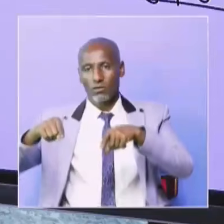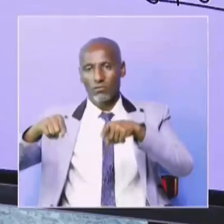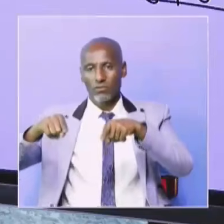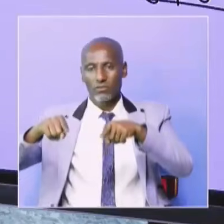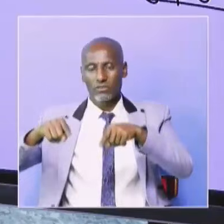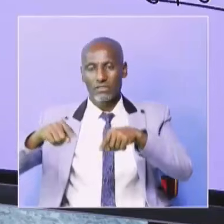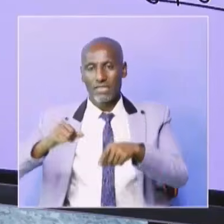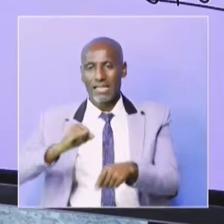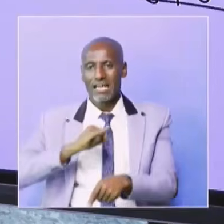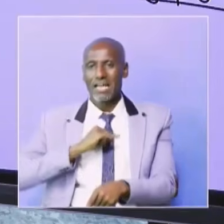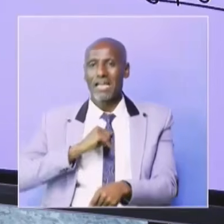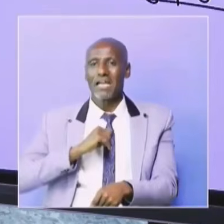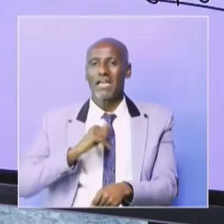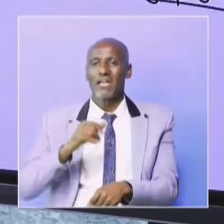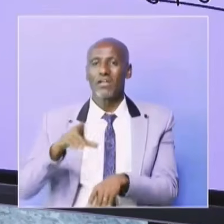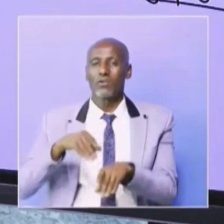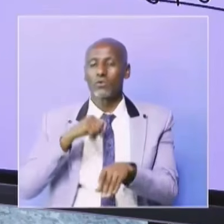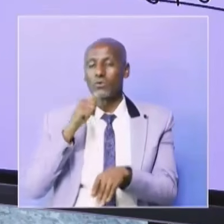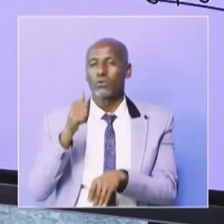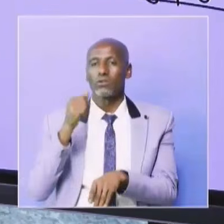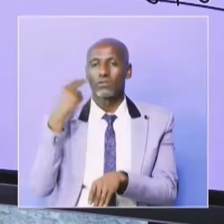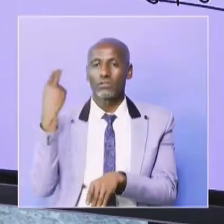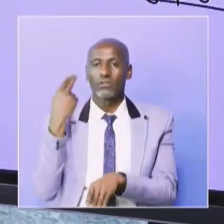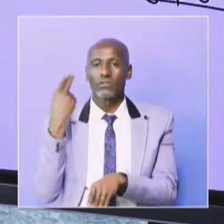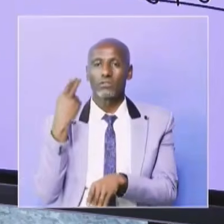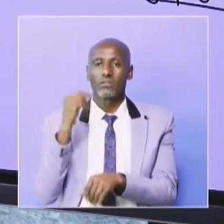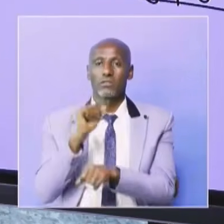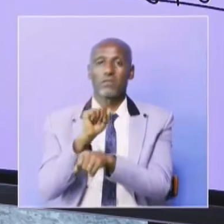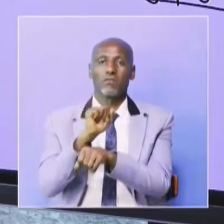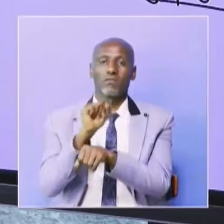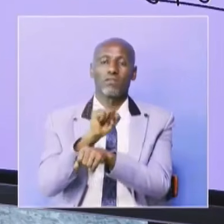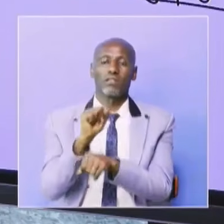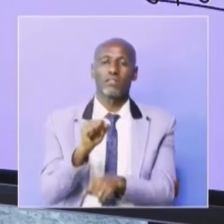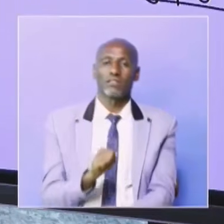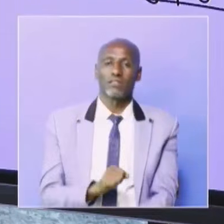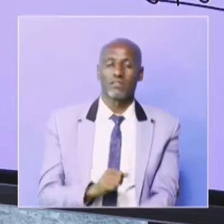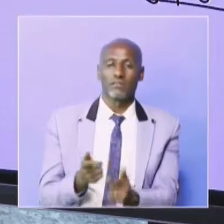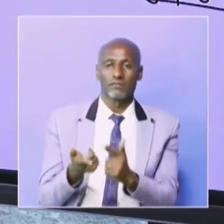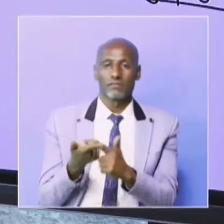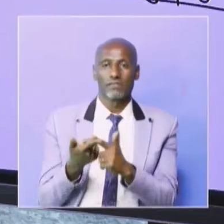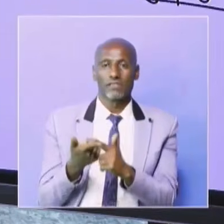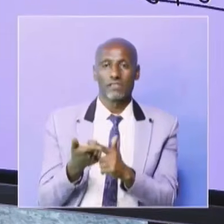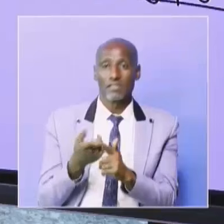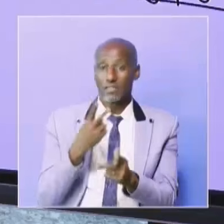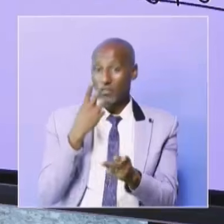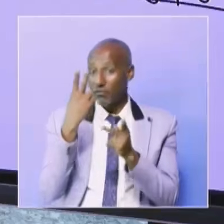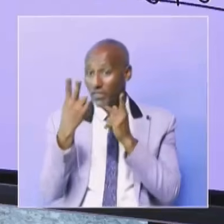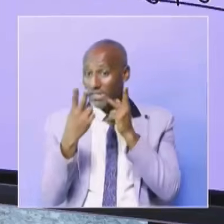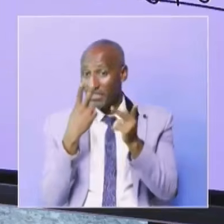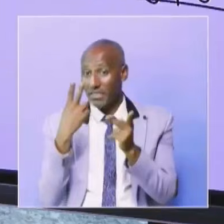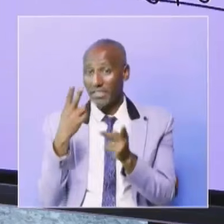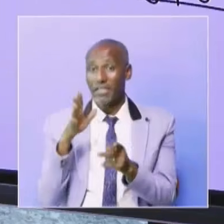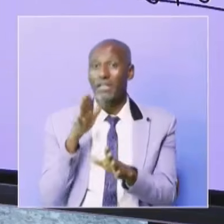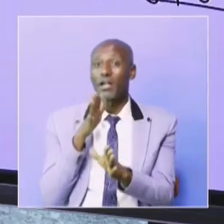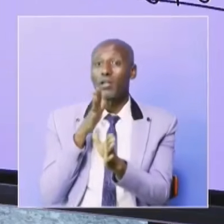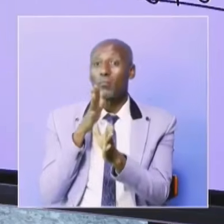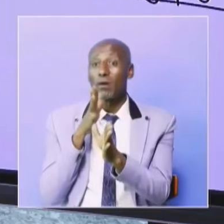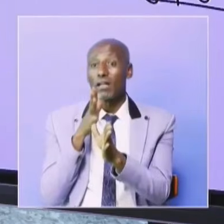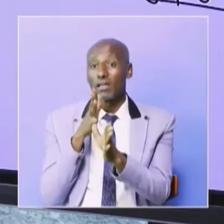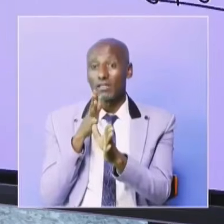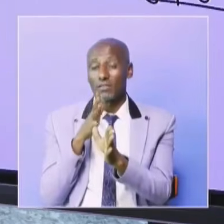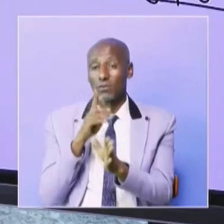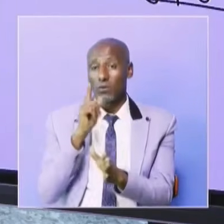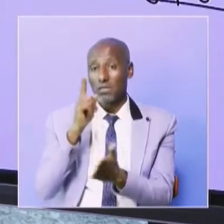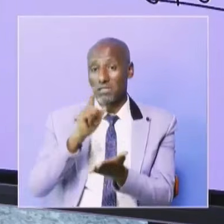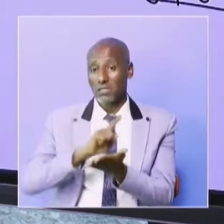vehicles, right? The second one, she visits her grandparents once a week. A